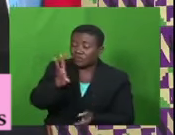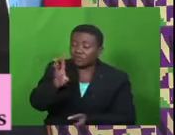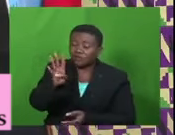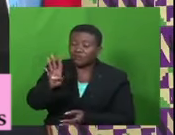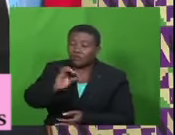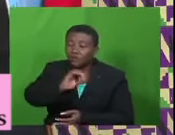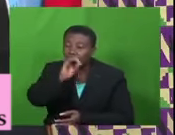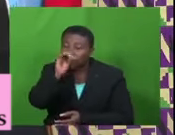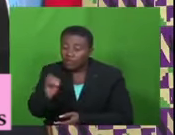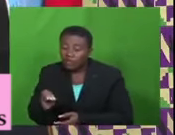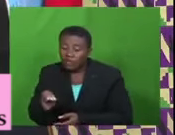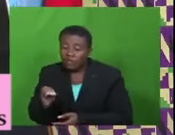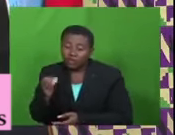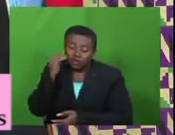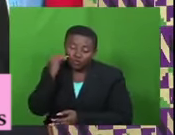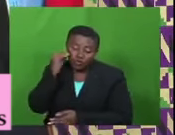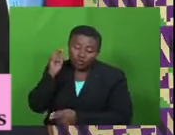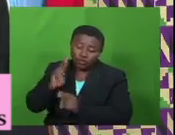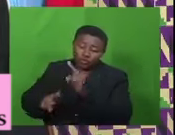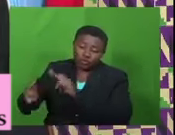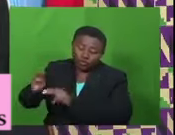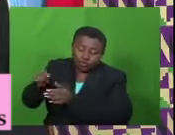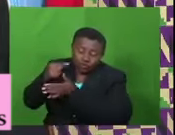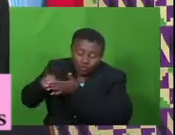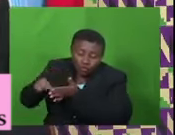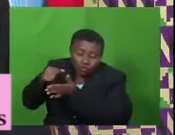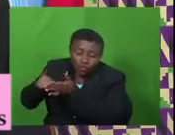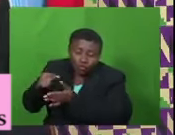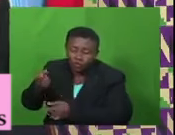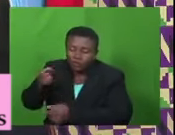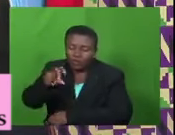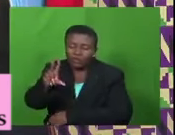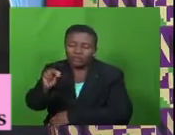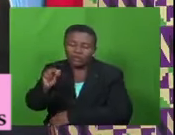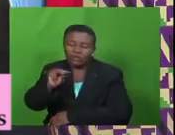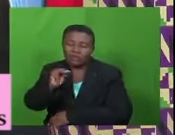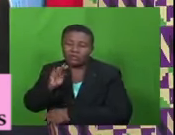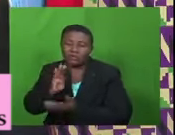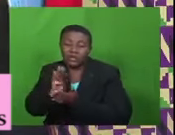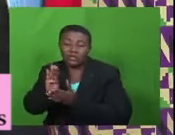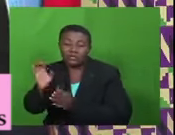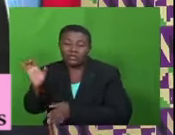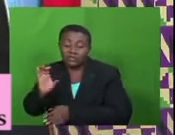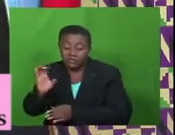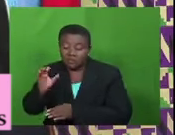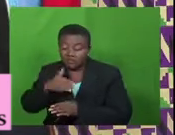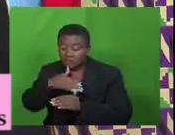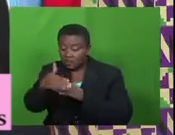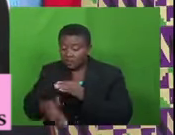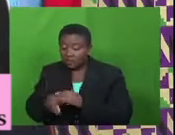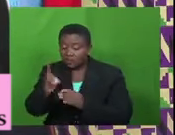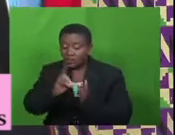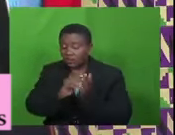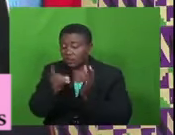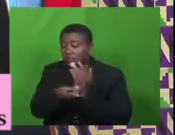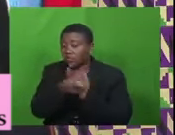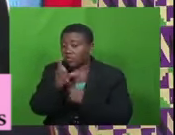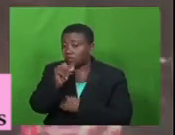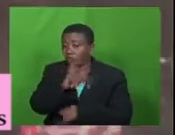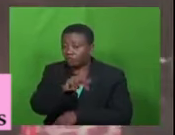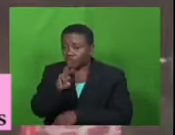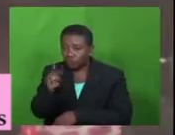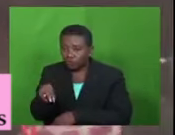outstanding domestic debt of 130 billion cedis at the end of December 2022. As